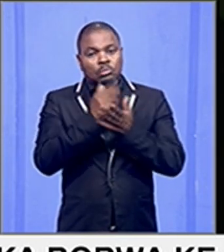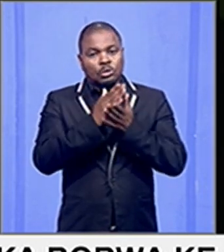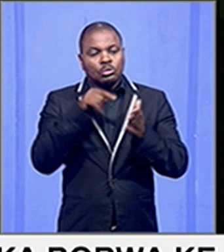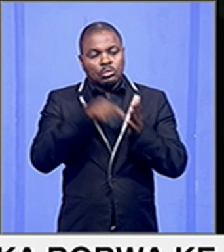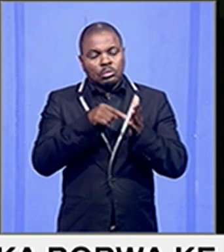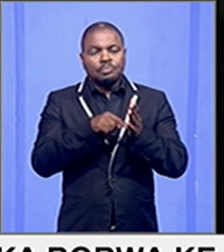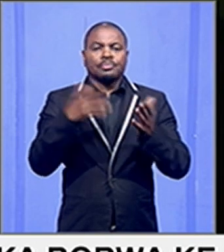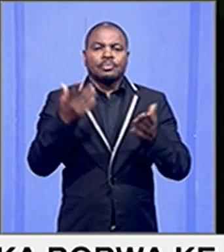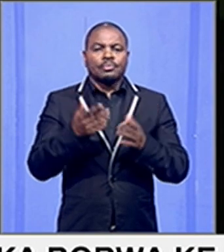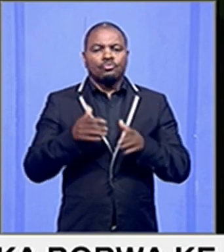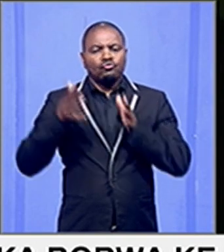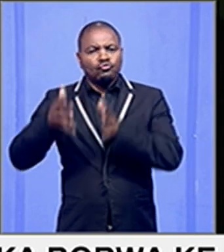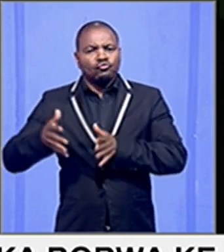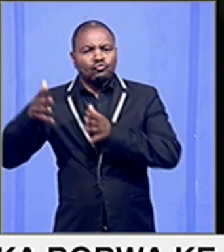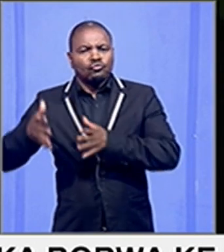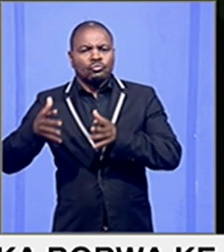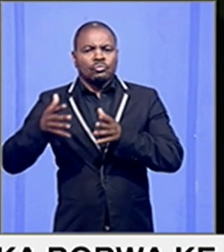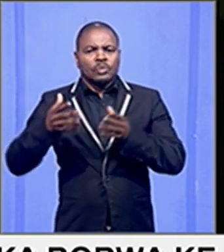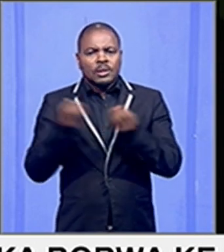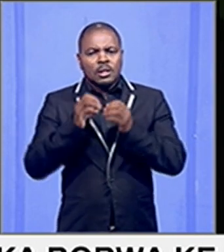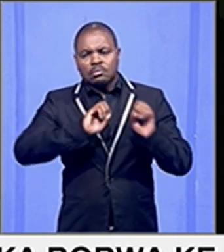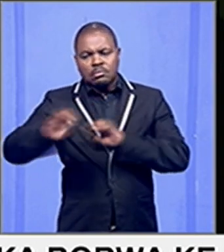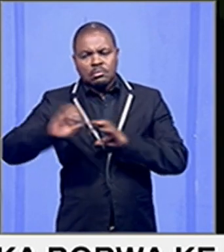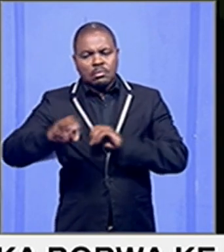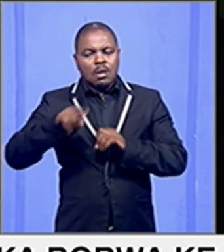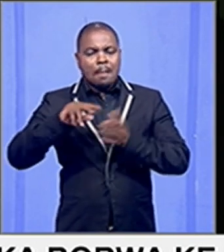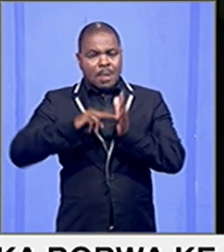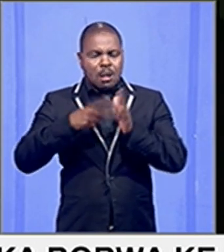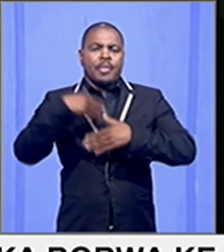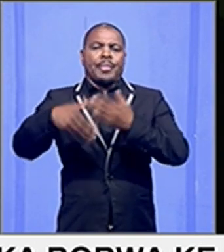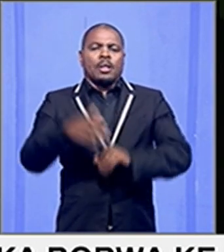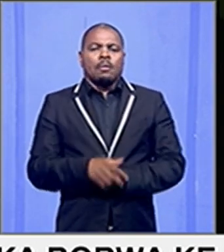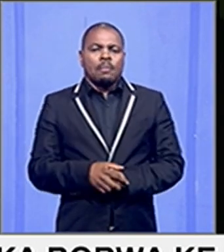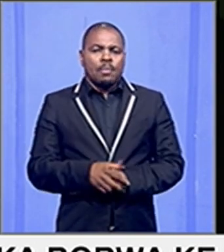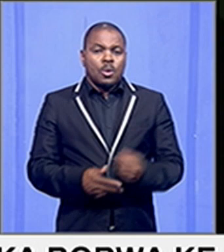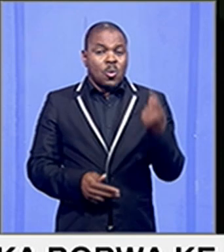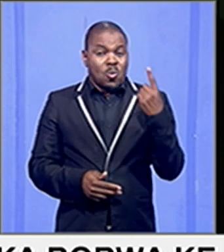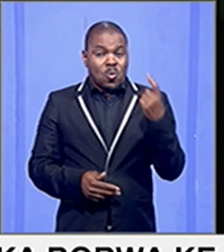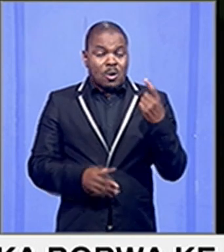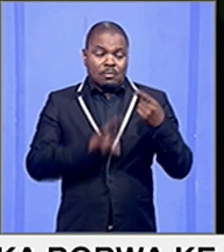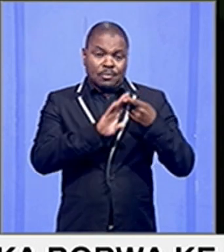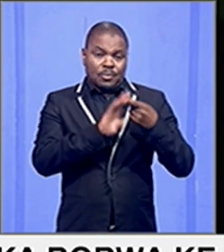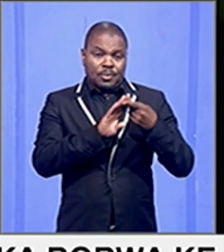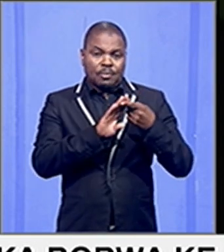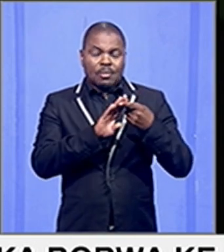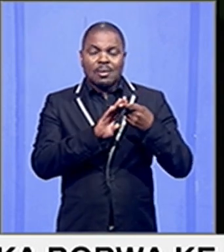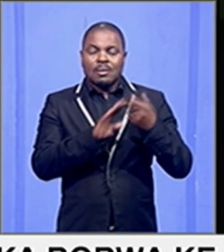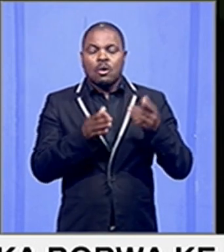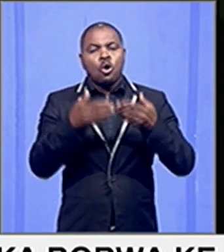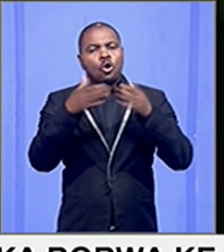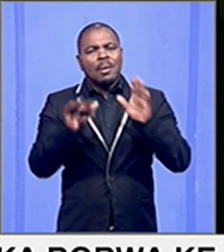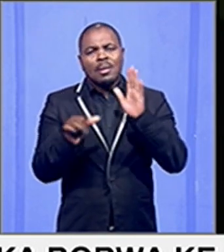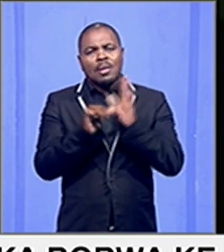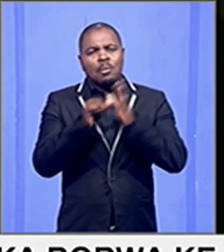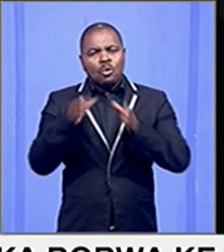freight and rail are moving ahead. One of these opening key routes